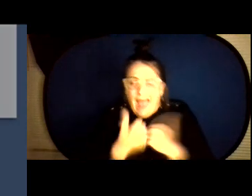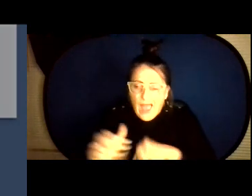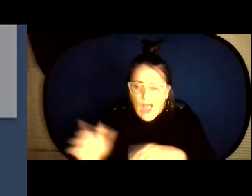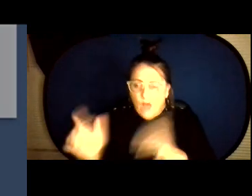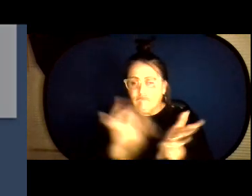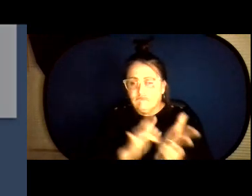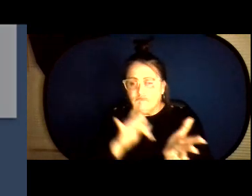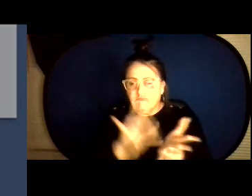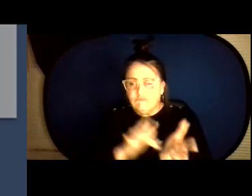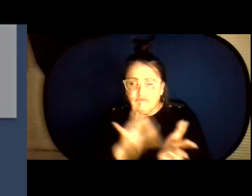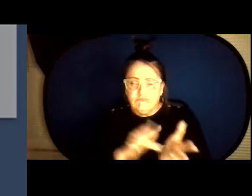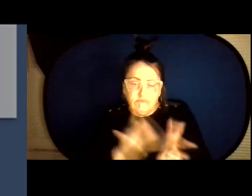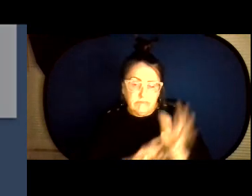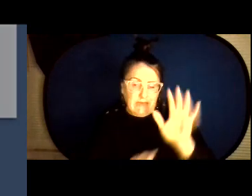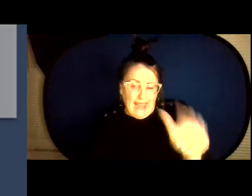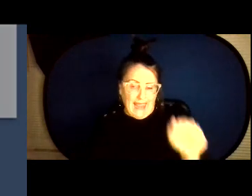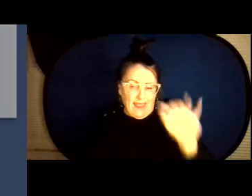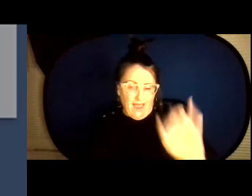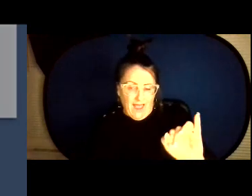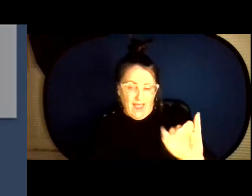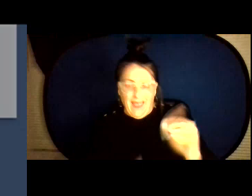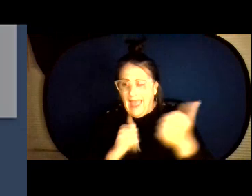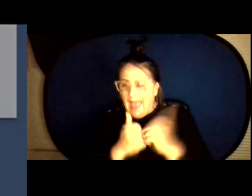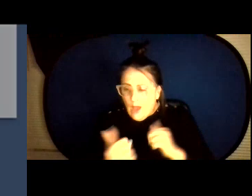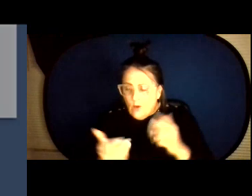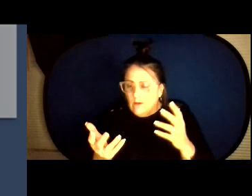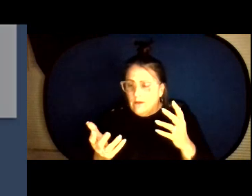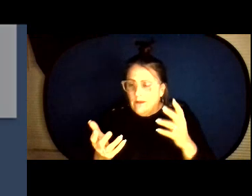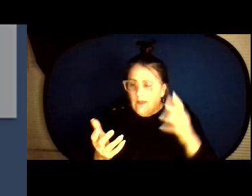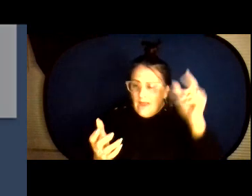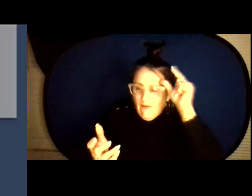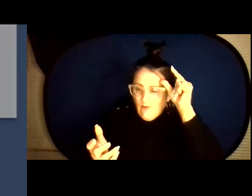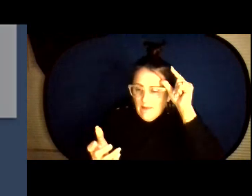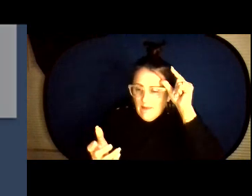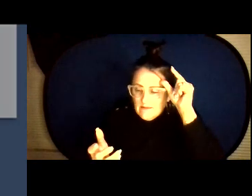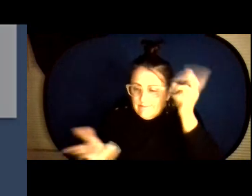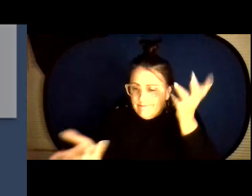AI, how do they skill themselves, how do governments